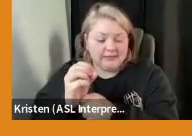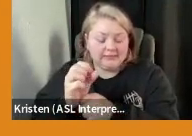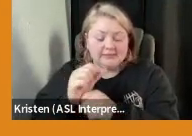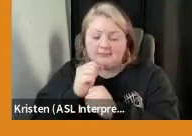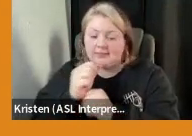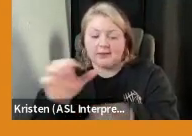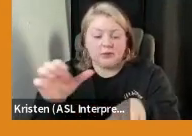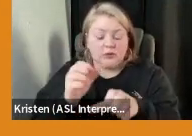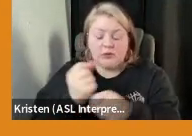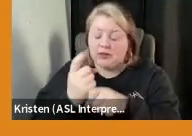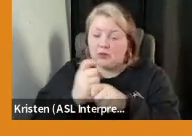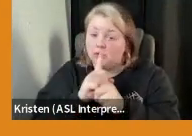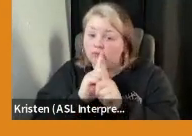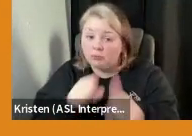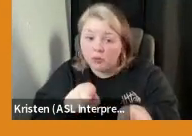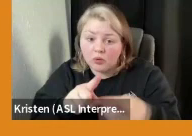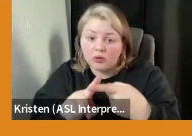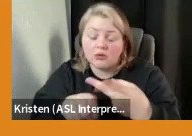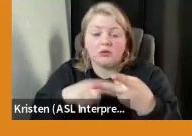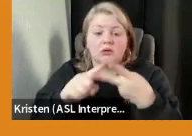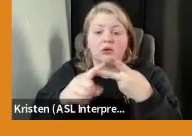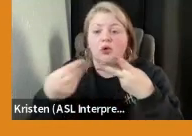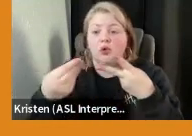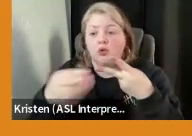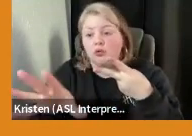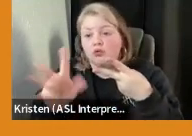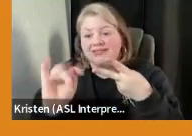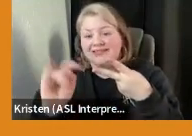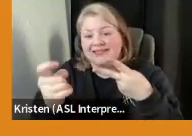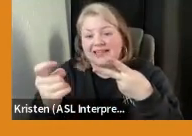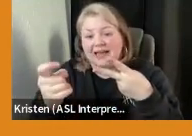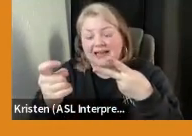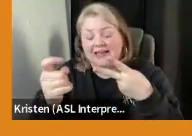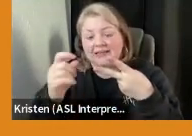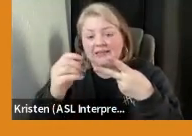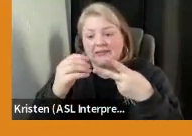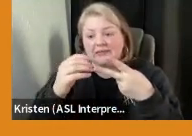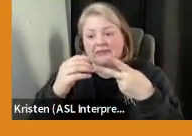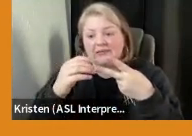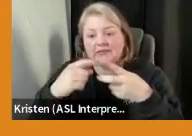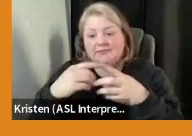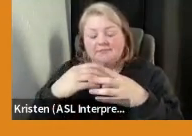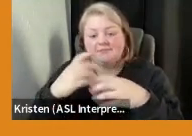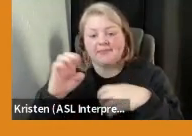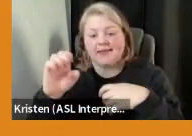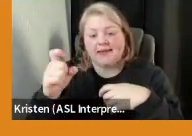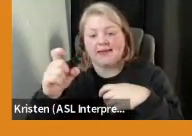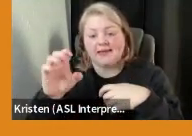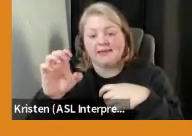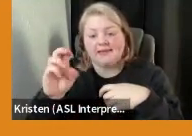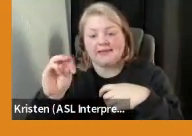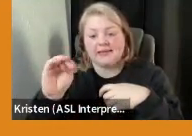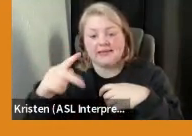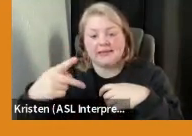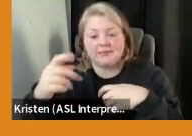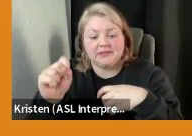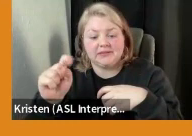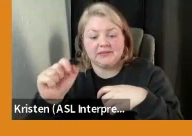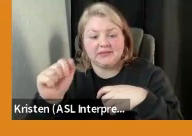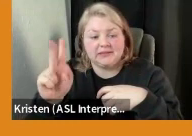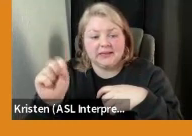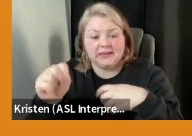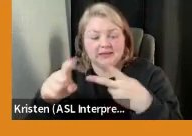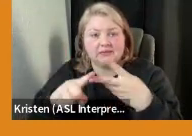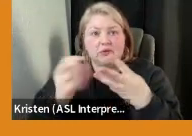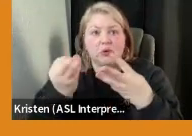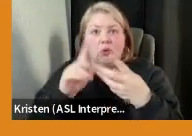annual report, loses its tax-exempt status, makes major changes to your